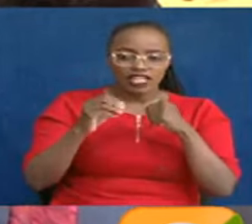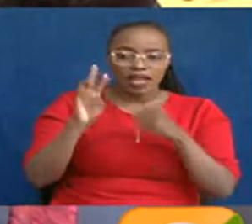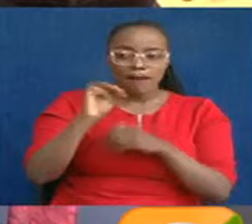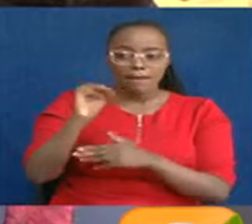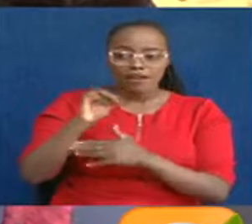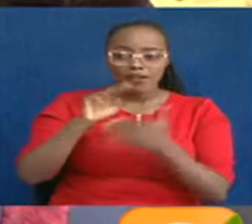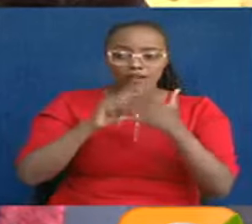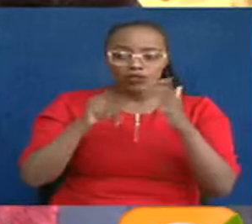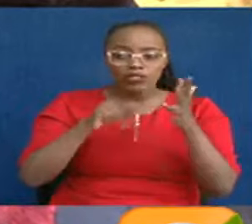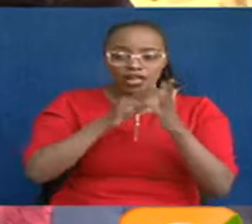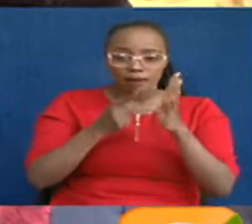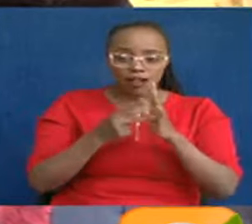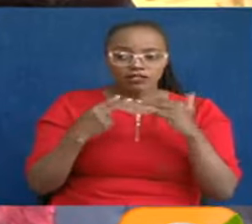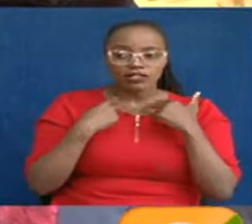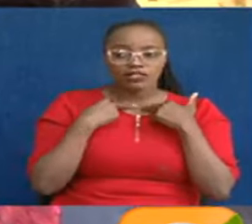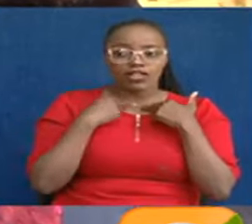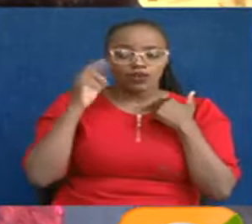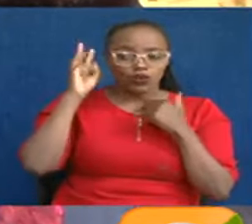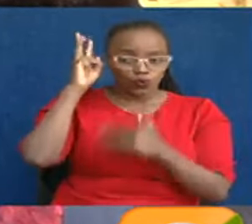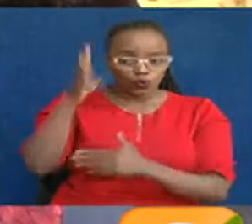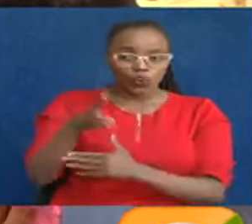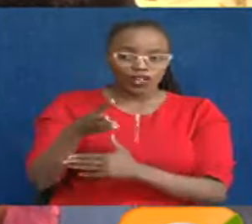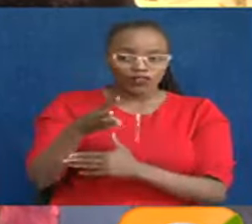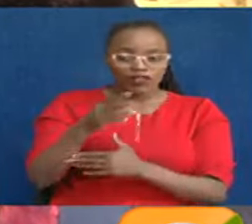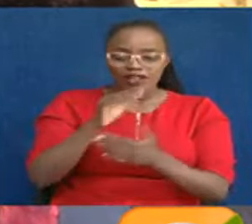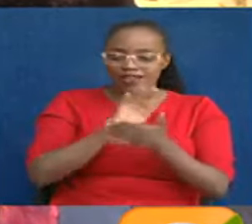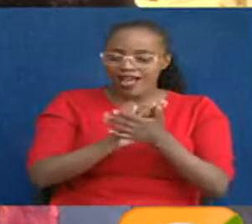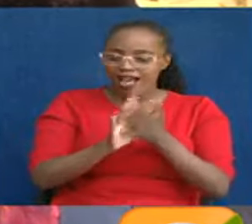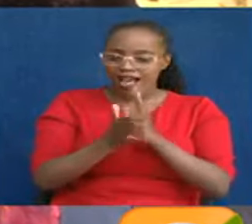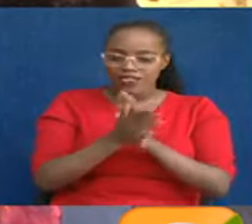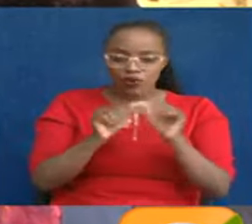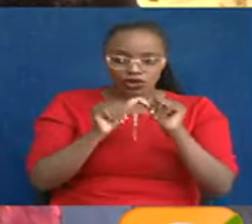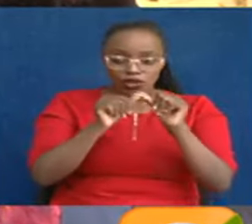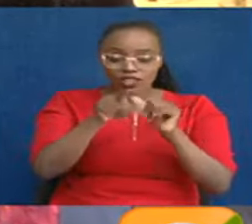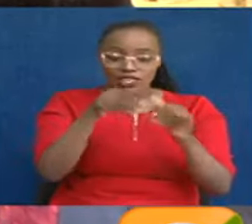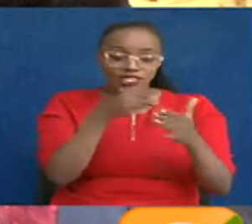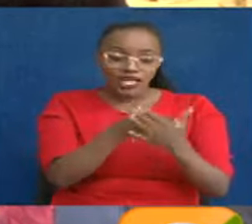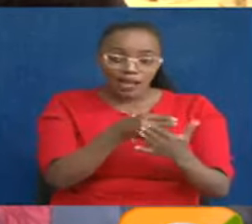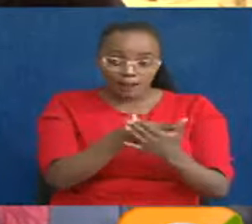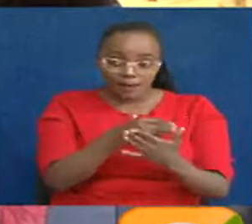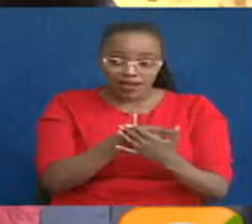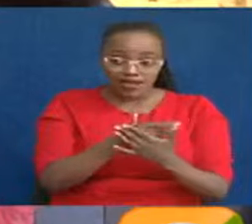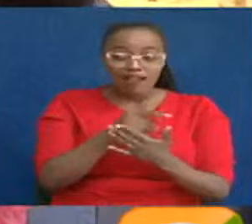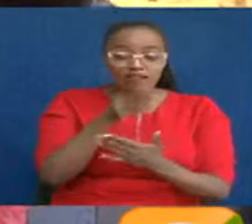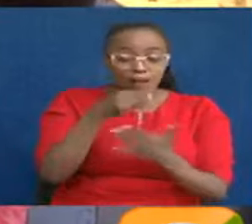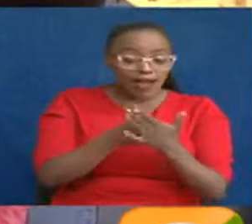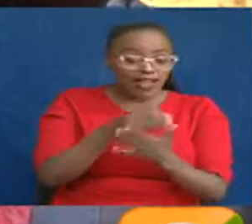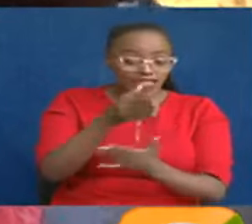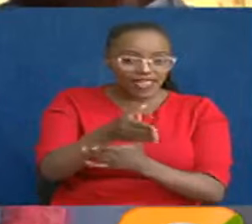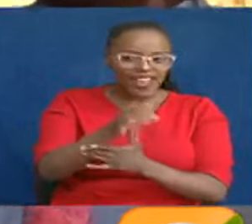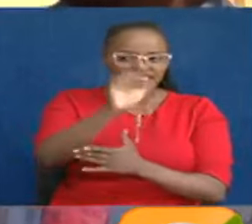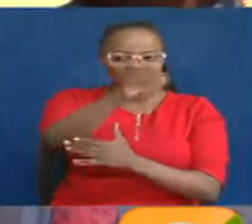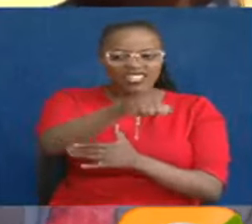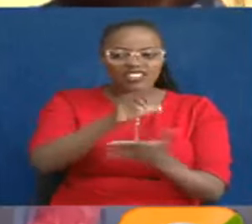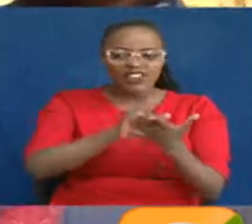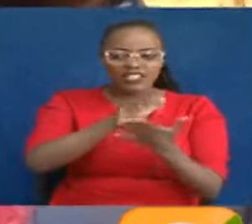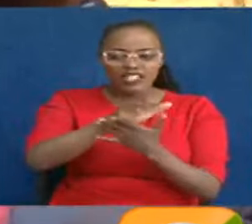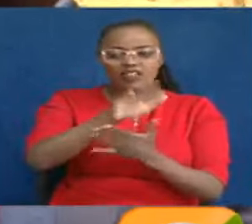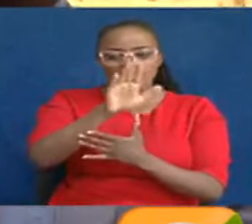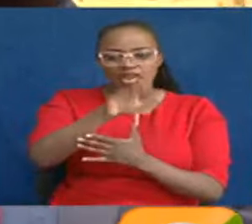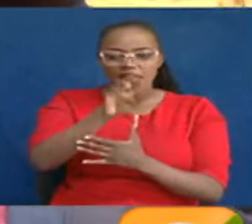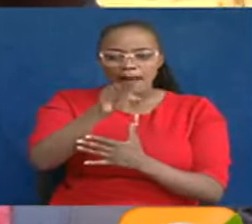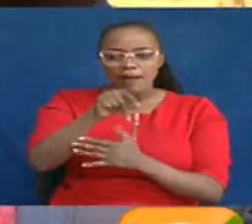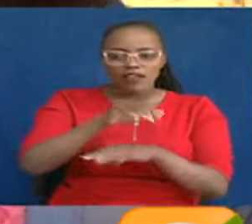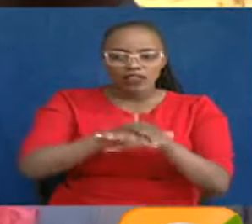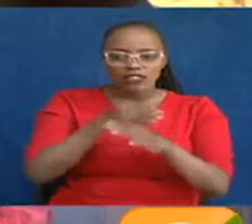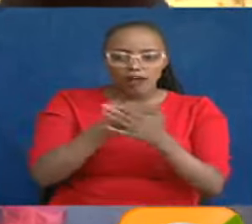Kwa hivyo kuna project itasimama. Hakuna kitu itaendelea. Na pesa hizi, sio kwamba pesa ziko, zimepelekwa wabunge wamechukua pesa